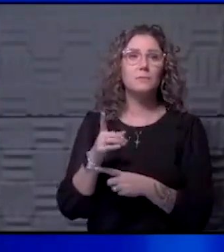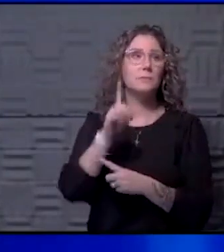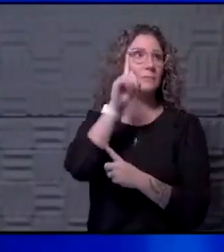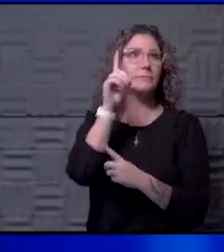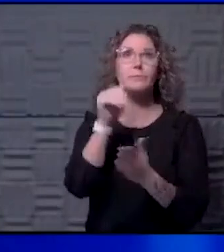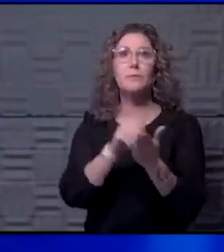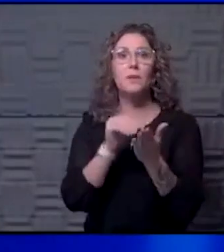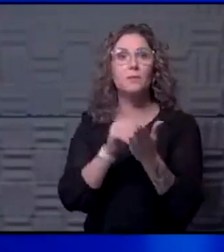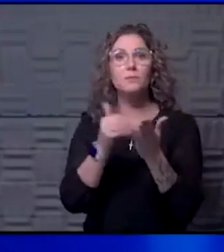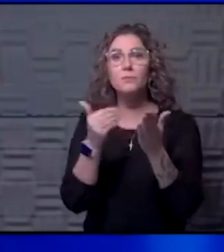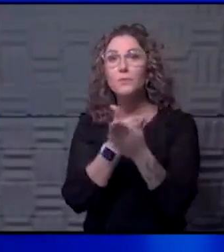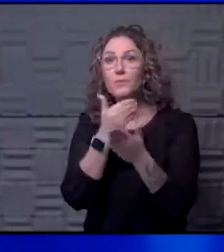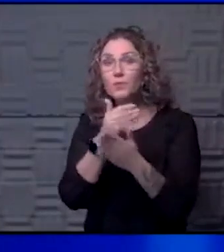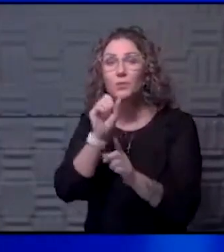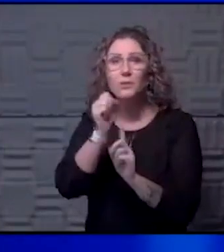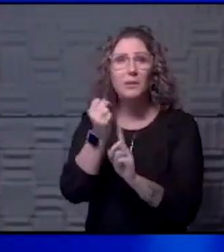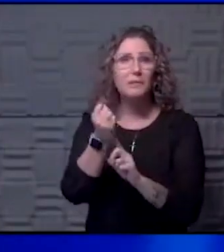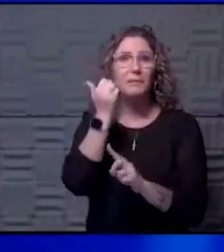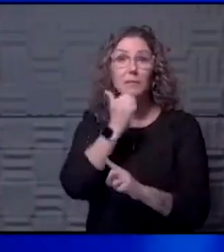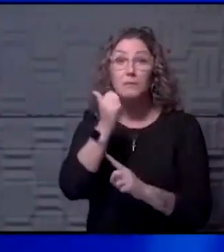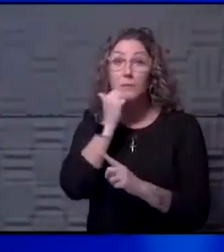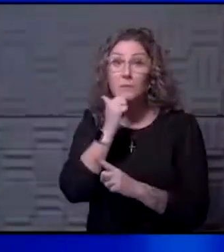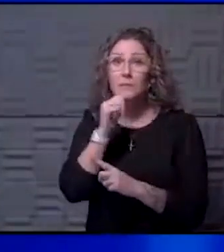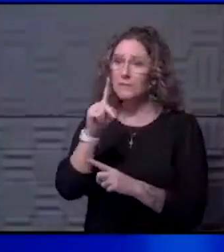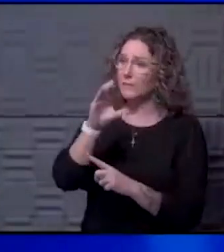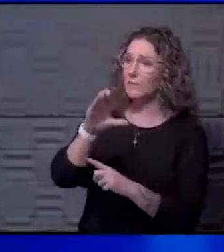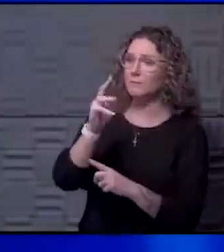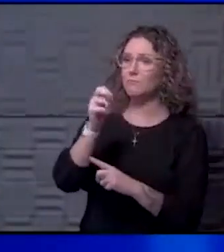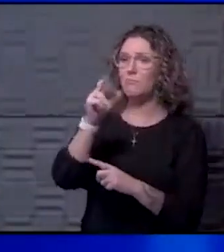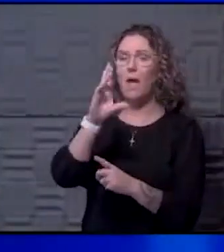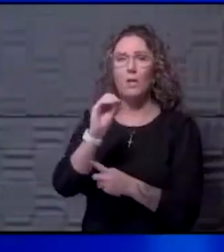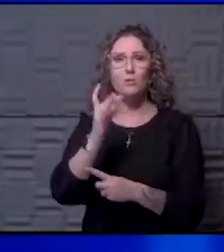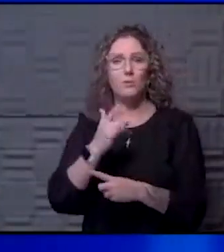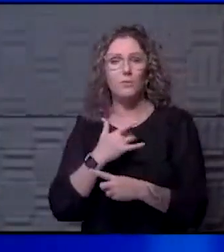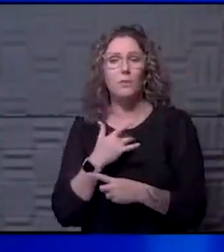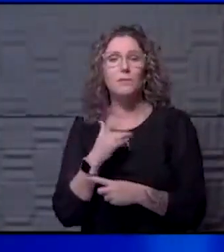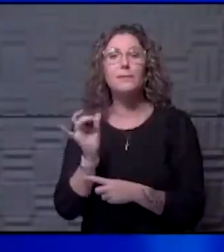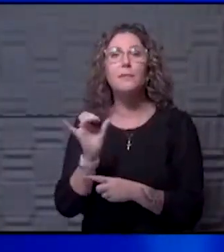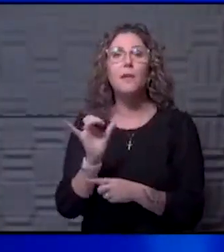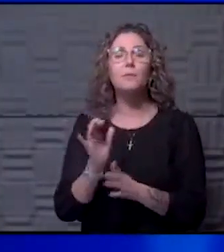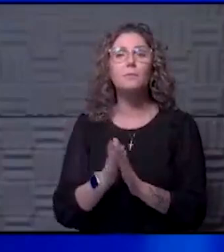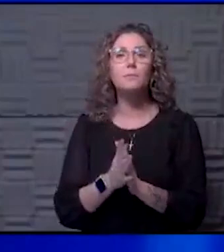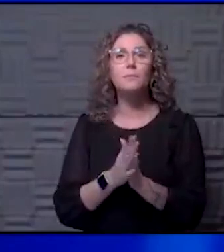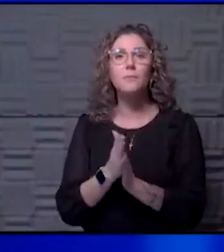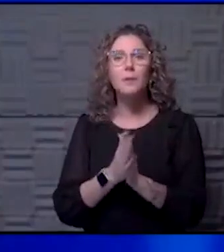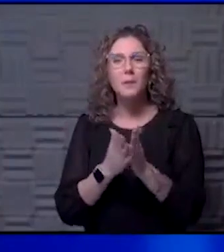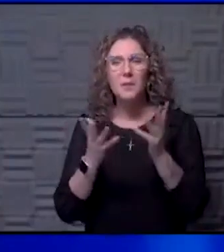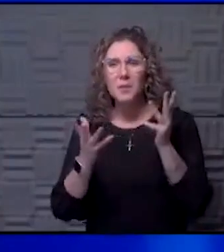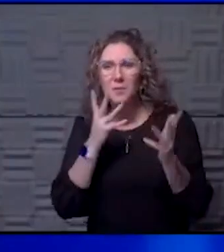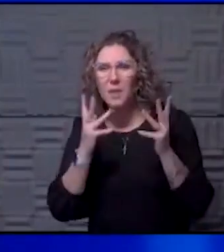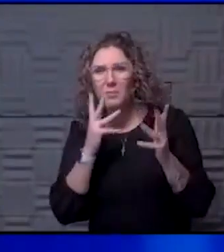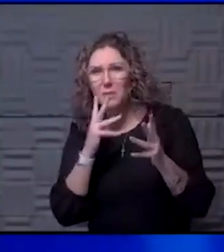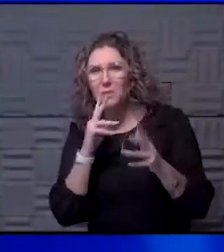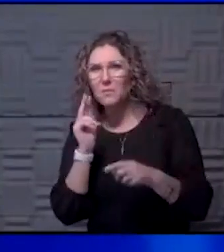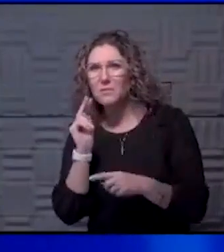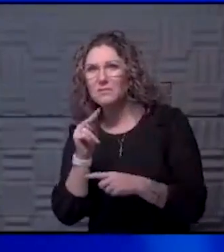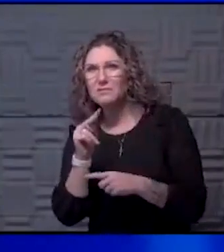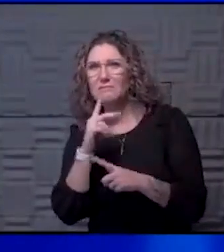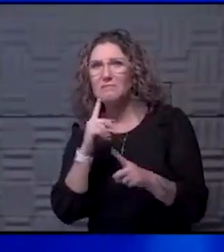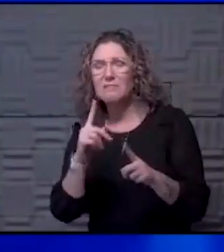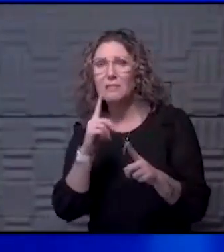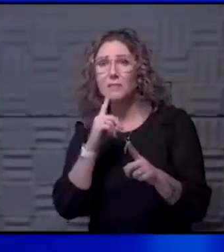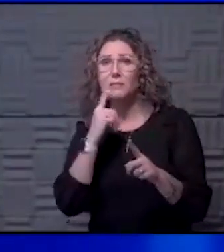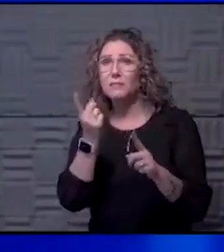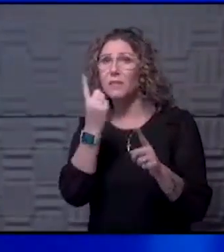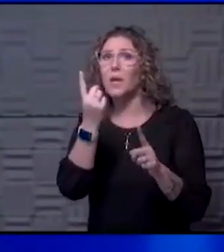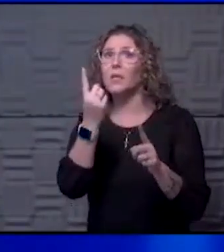new cases per day in the Kansas City metro over the past few days, it feels like maybe we're staring at the light of a train coming at